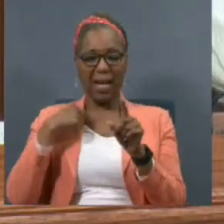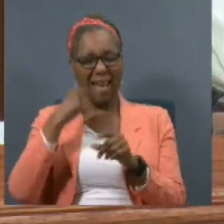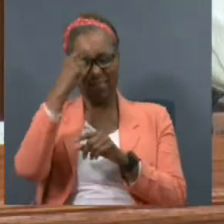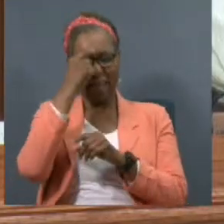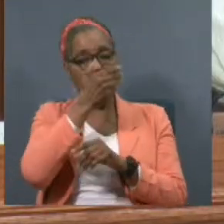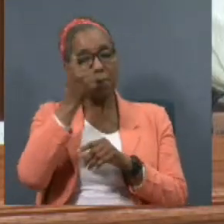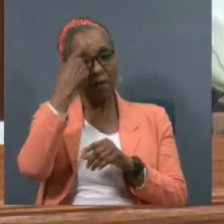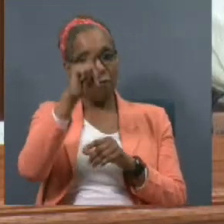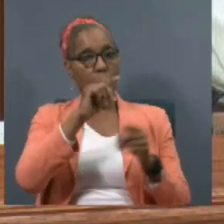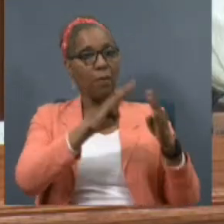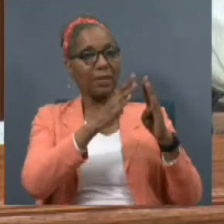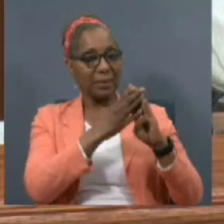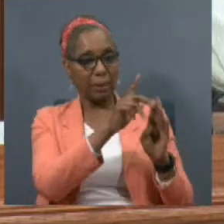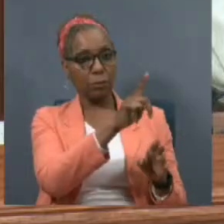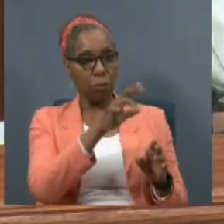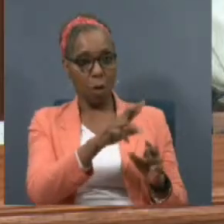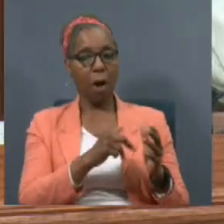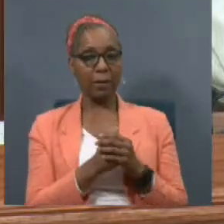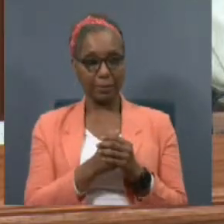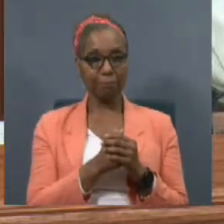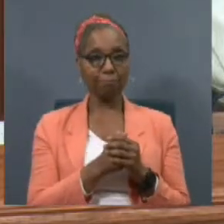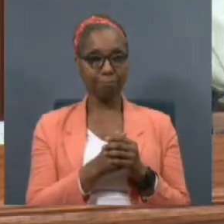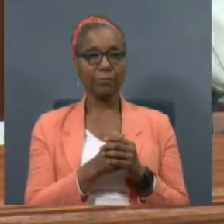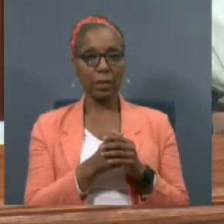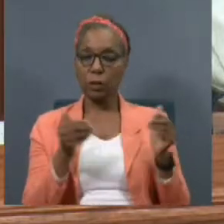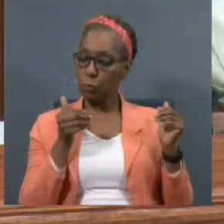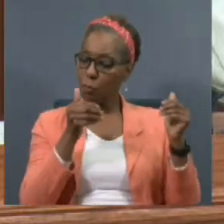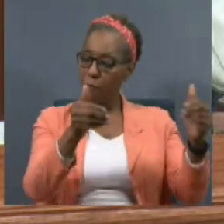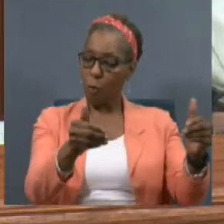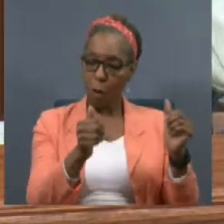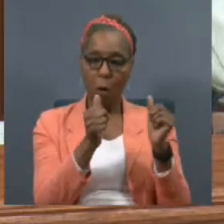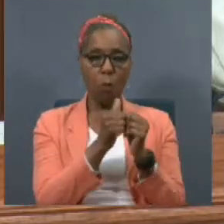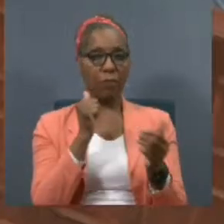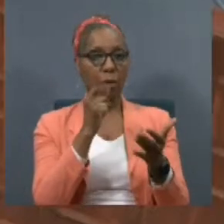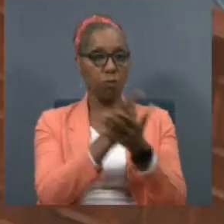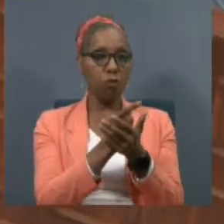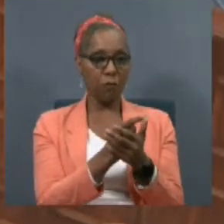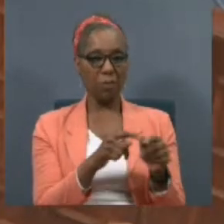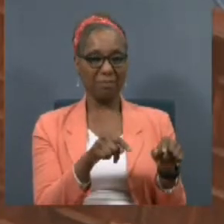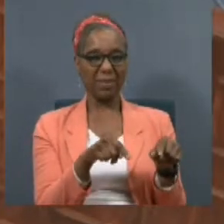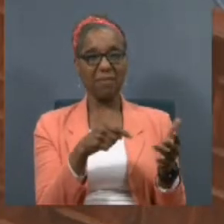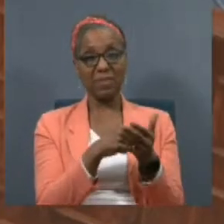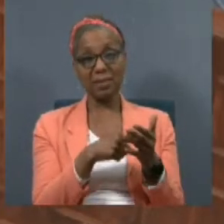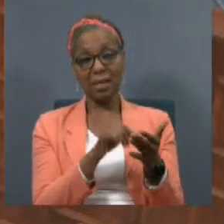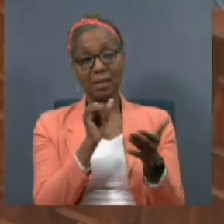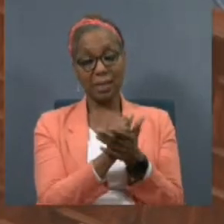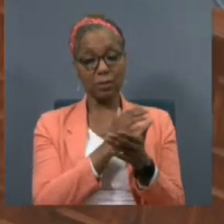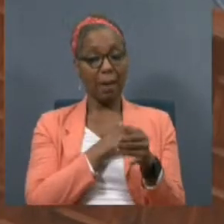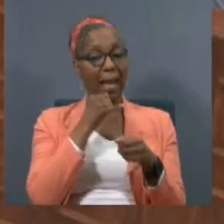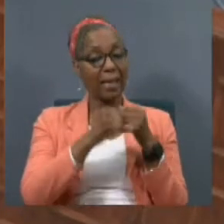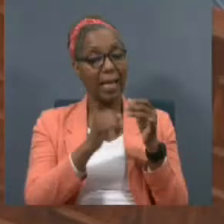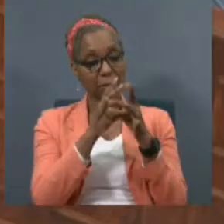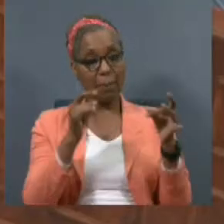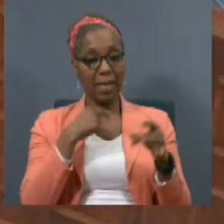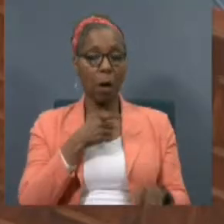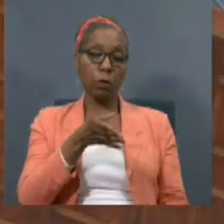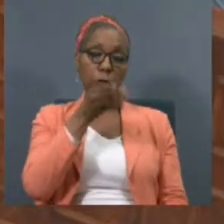it's best for the city of Little Rock to move forward with an approval of this. So that's my last comment. I'll shut